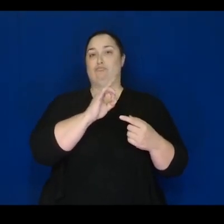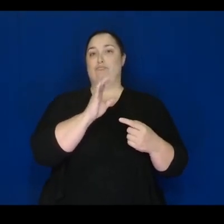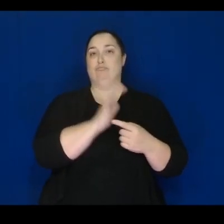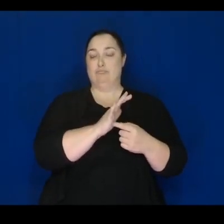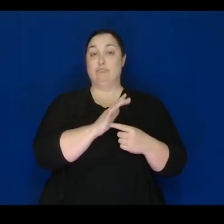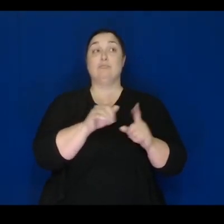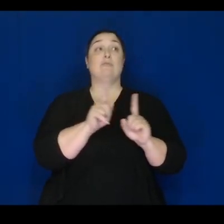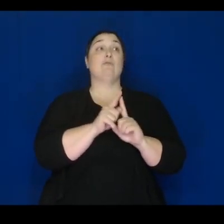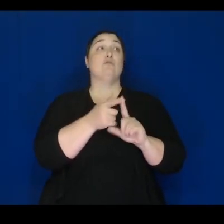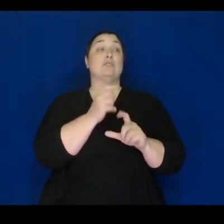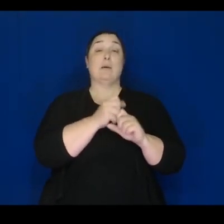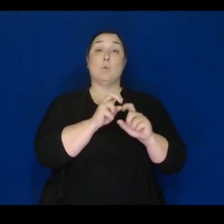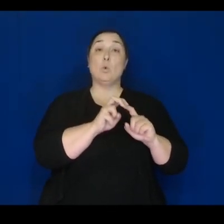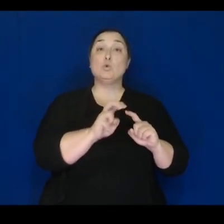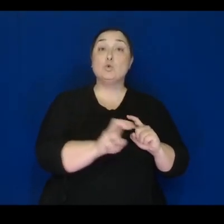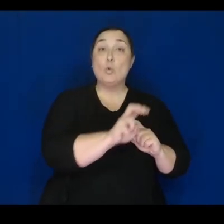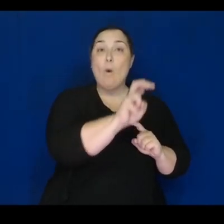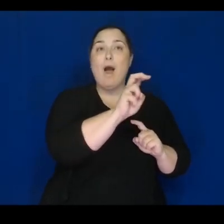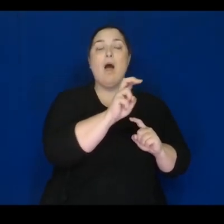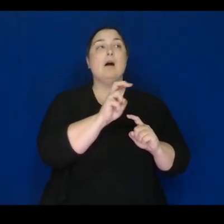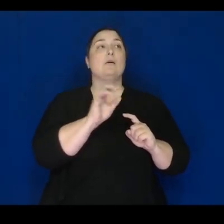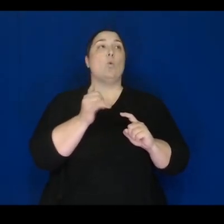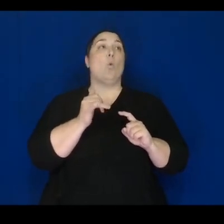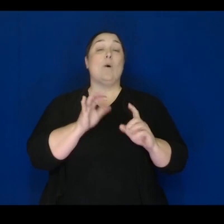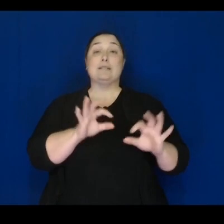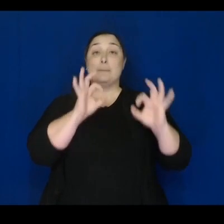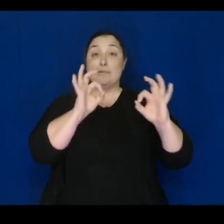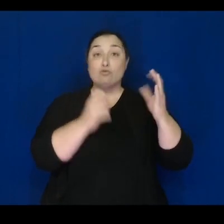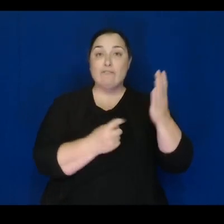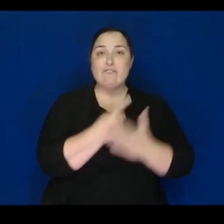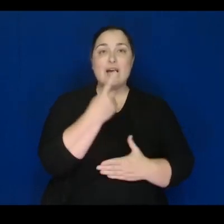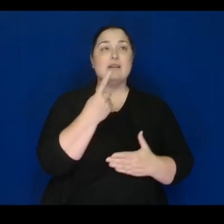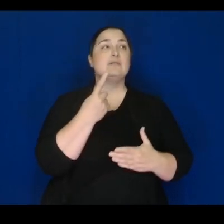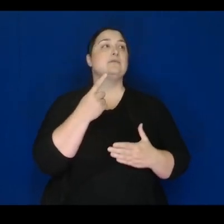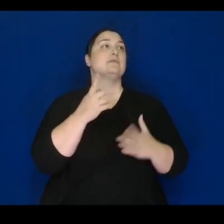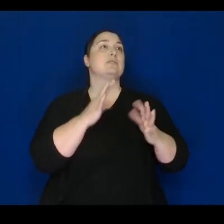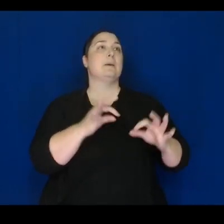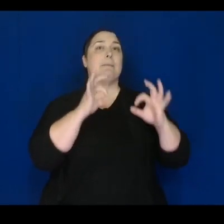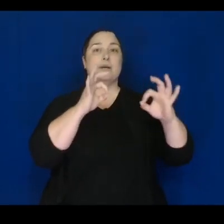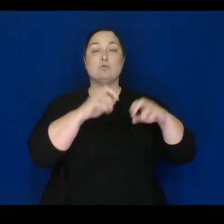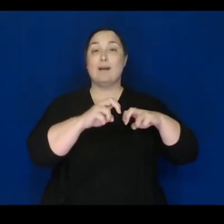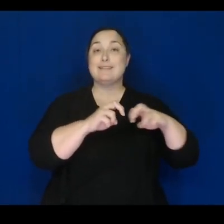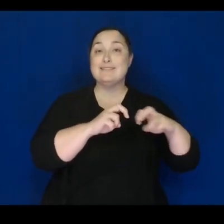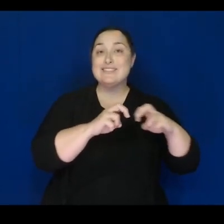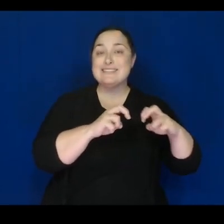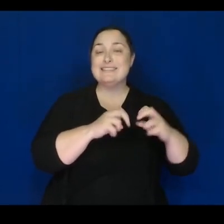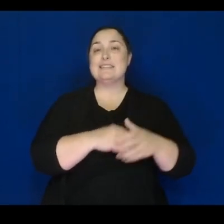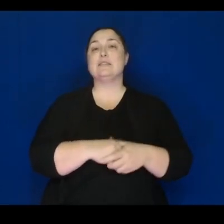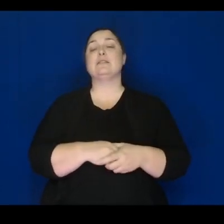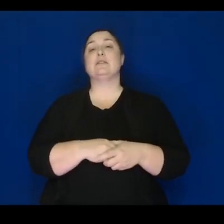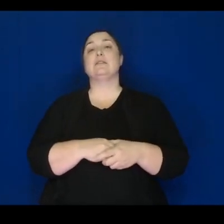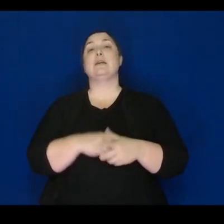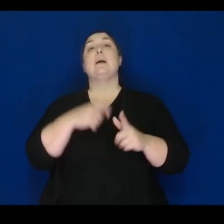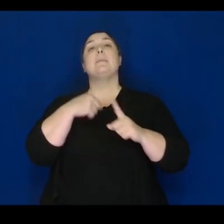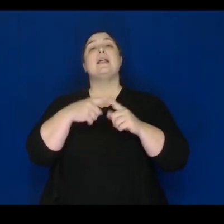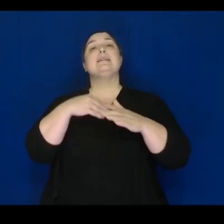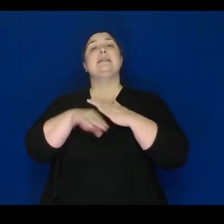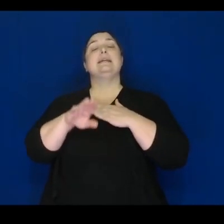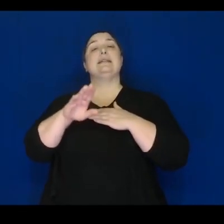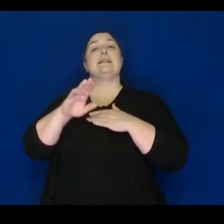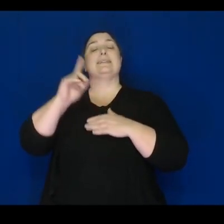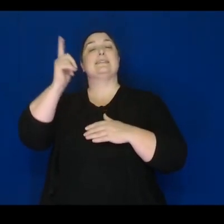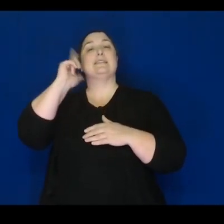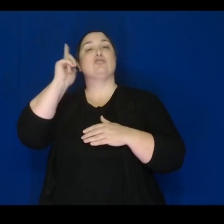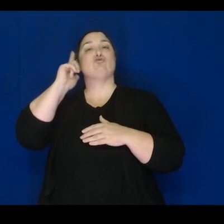tours, whether there's special events or activities that we're running. And we also do that in teacher professional learning sessions as